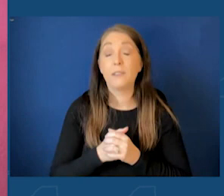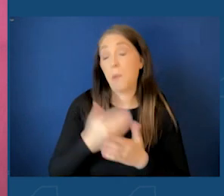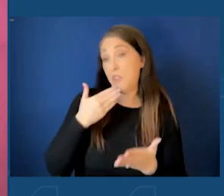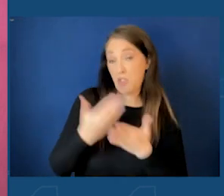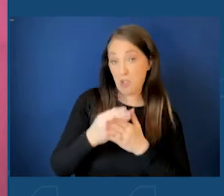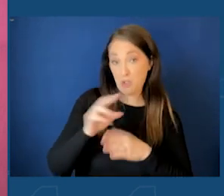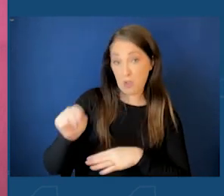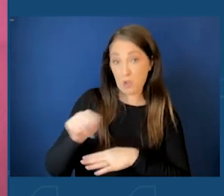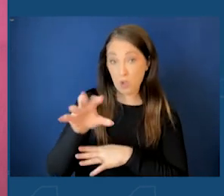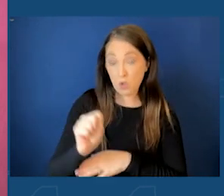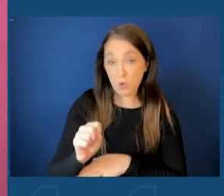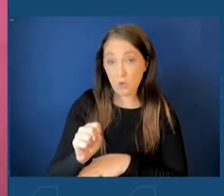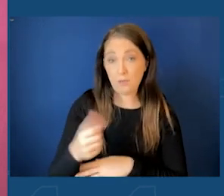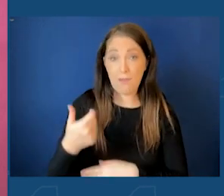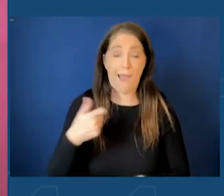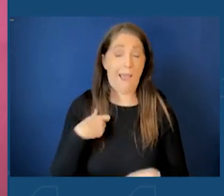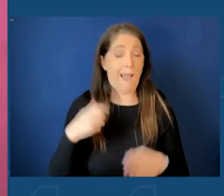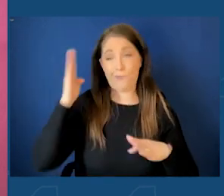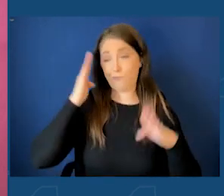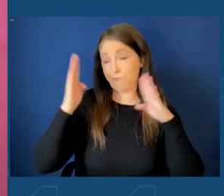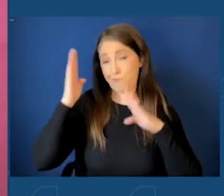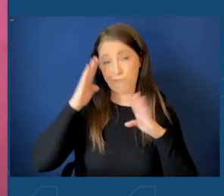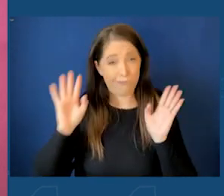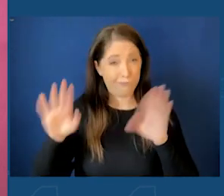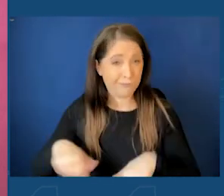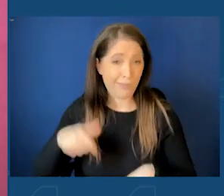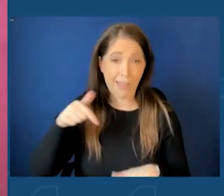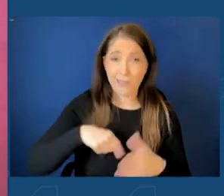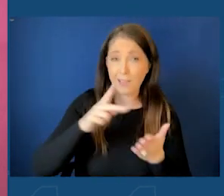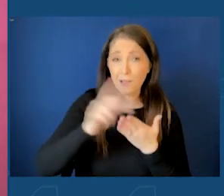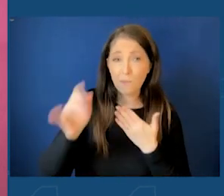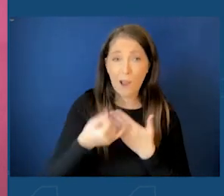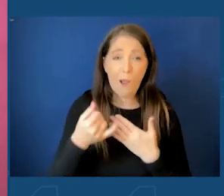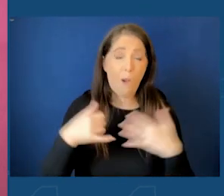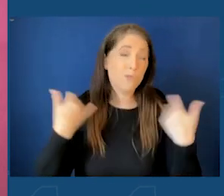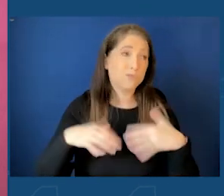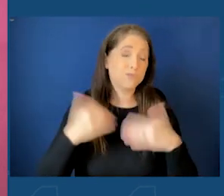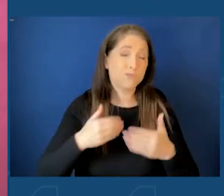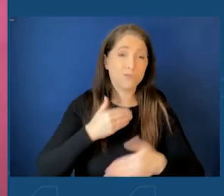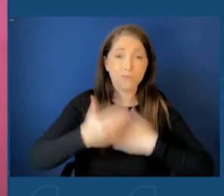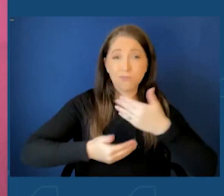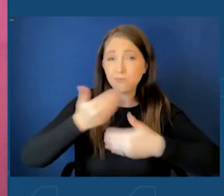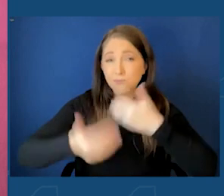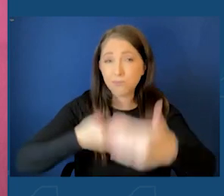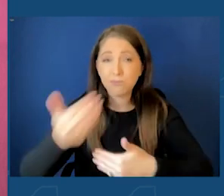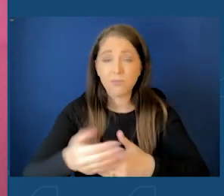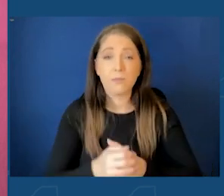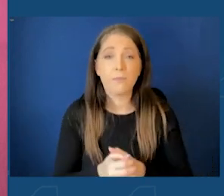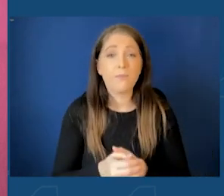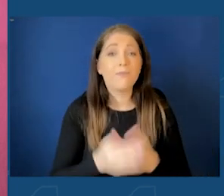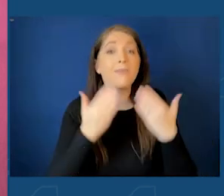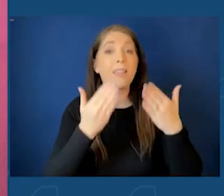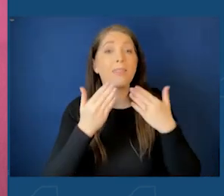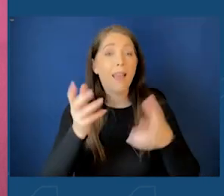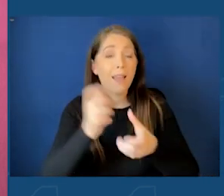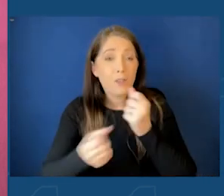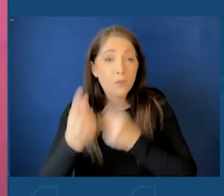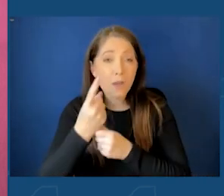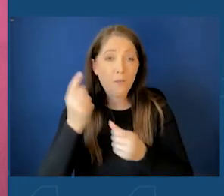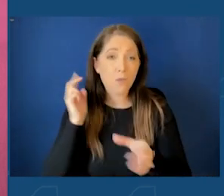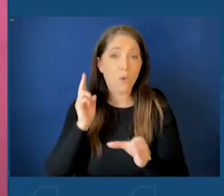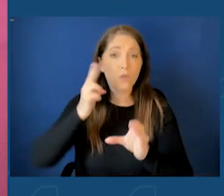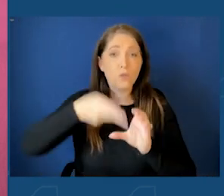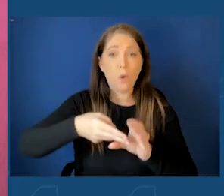given us very little to worry about. The progress has been extraordinary. I want to thank all of you who are joining us on this auspicious occasion. I'm